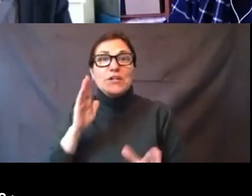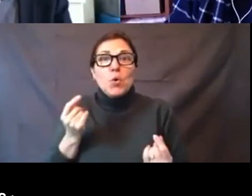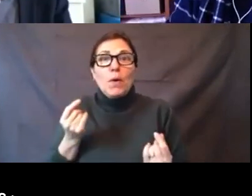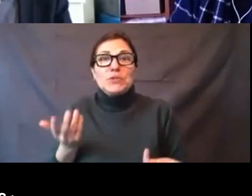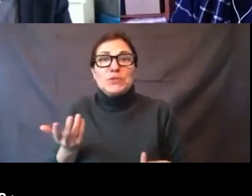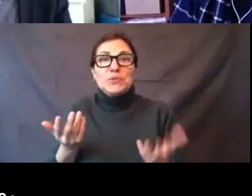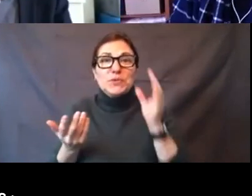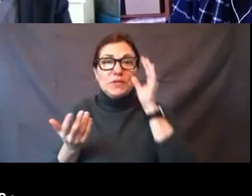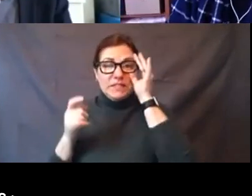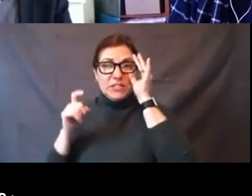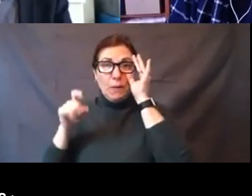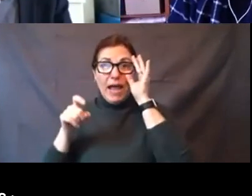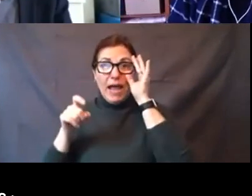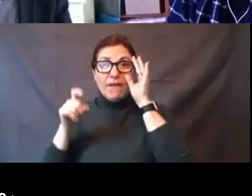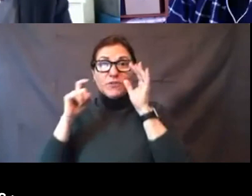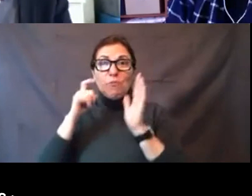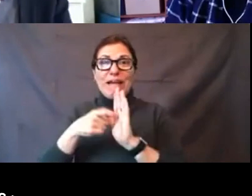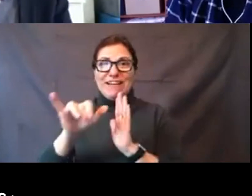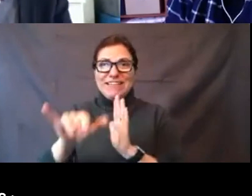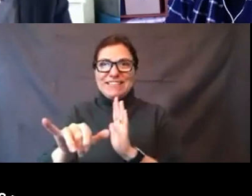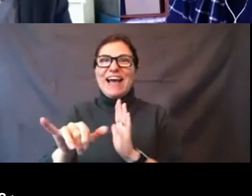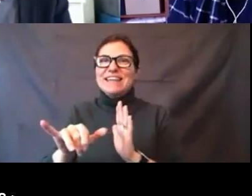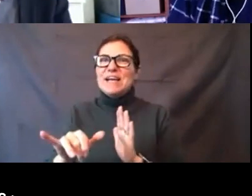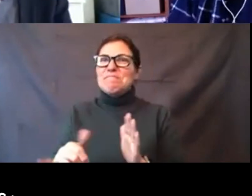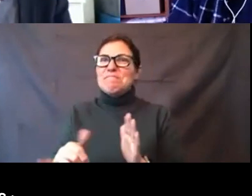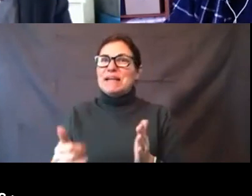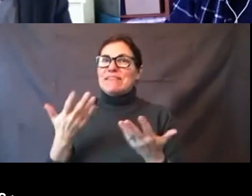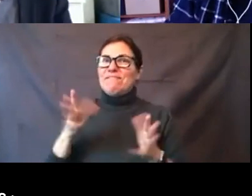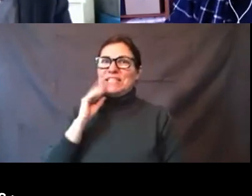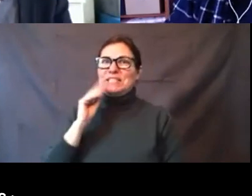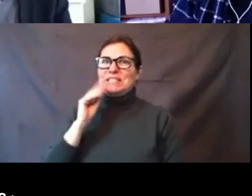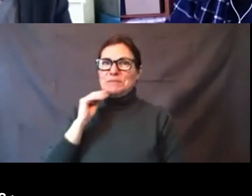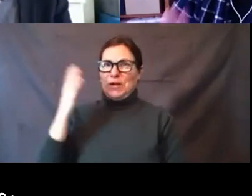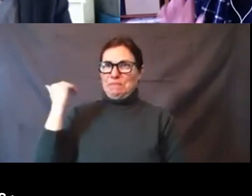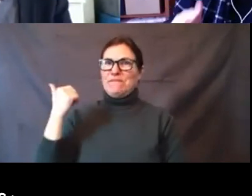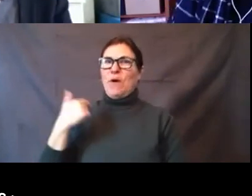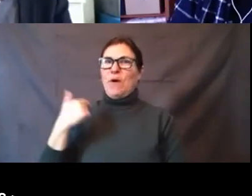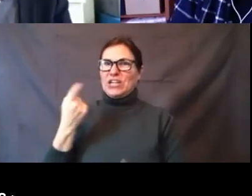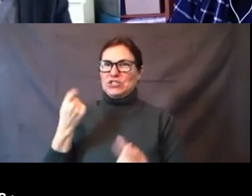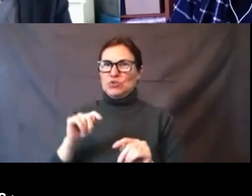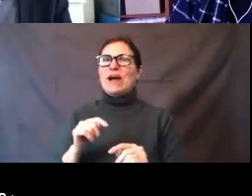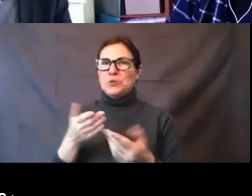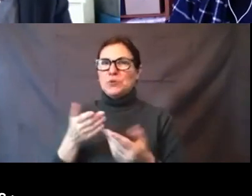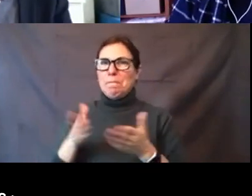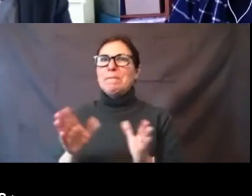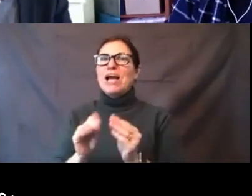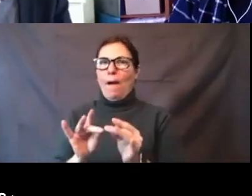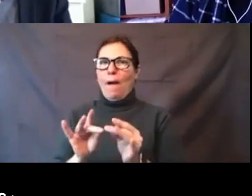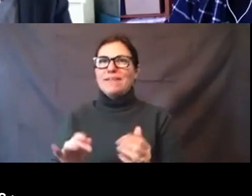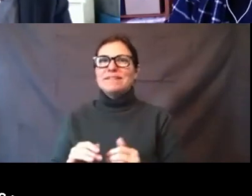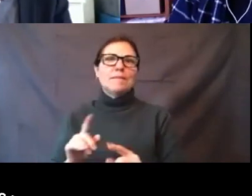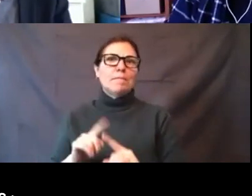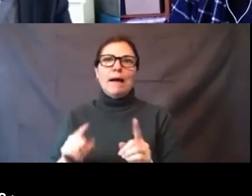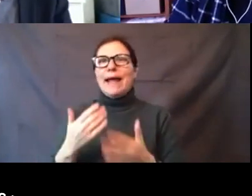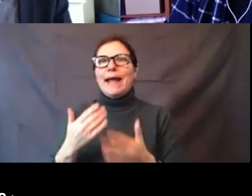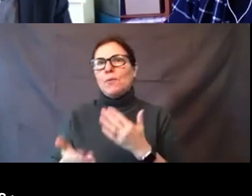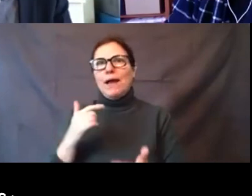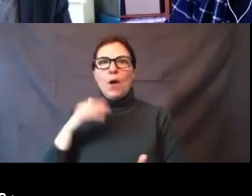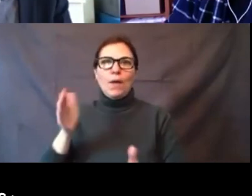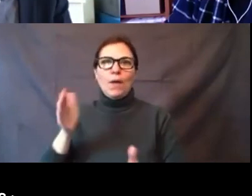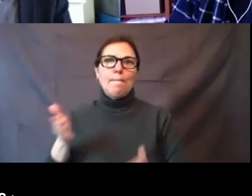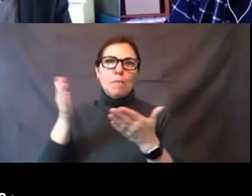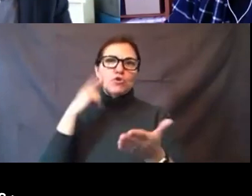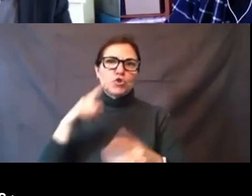because it happened to me when I was trying to call in and make public comment somewhere. So with that, I'll just motion to adjourn. Thank you. Thank you.